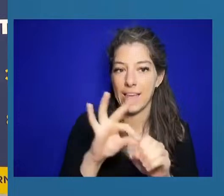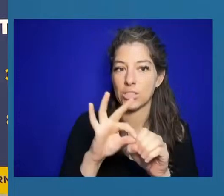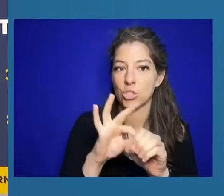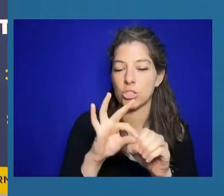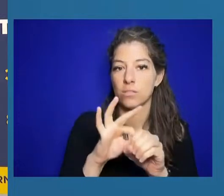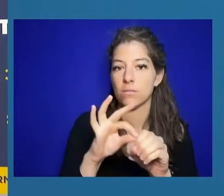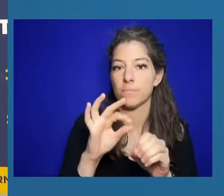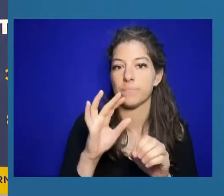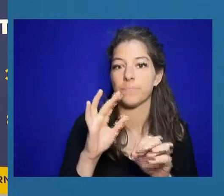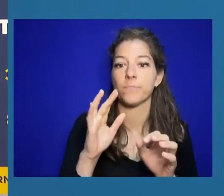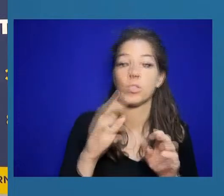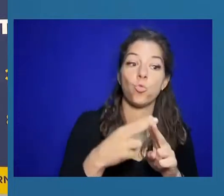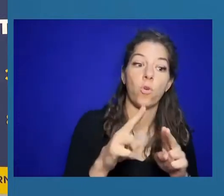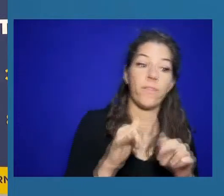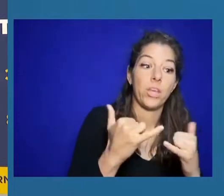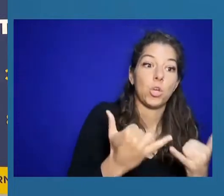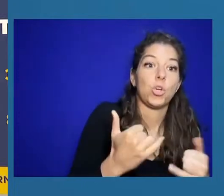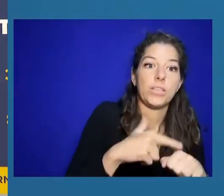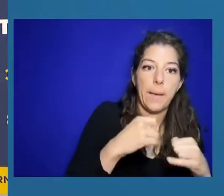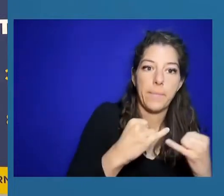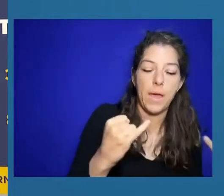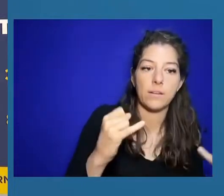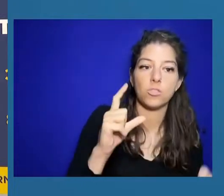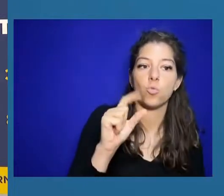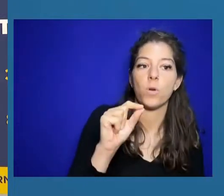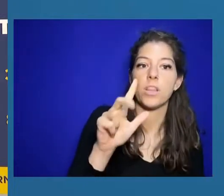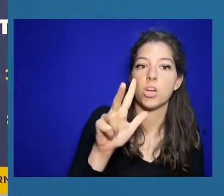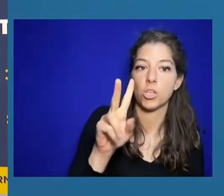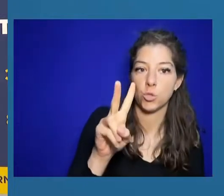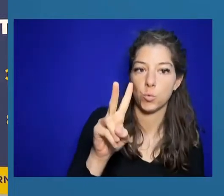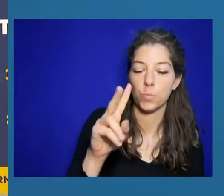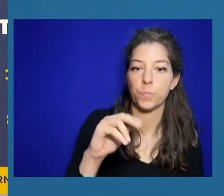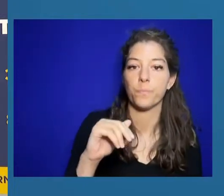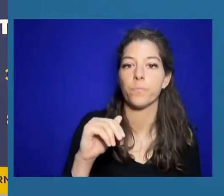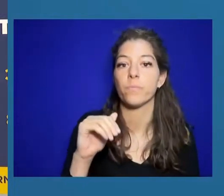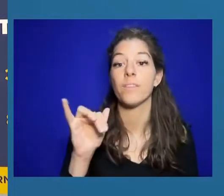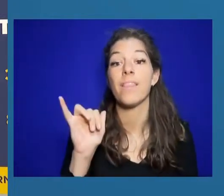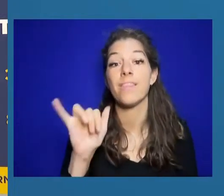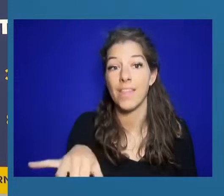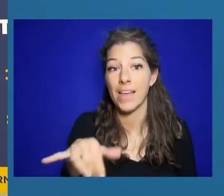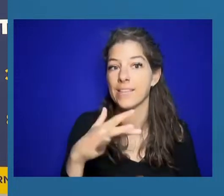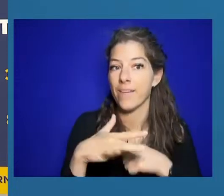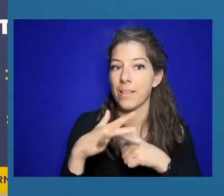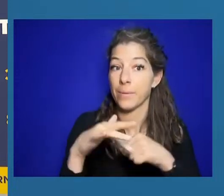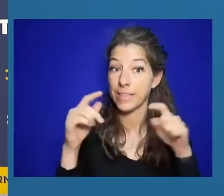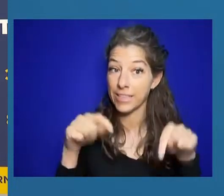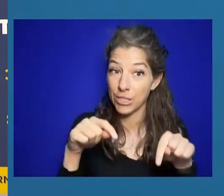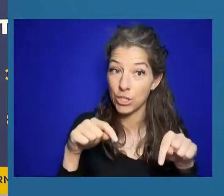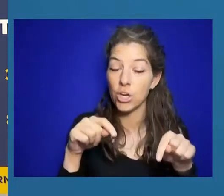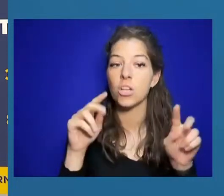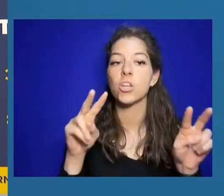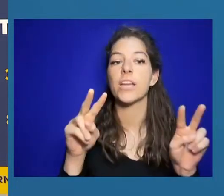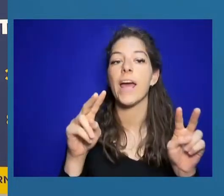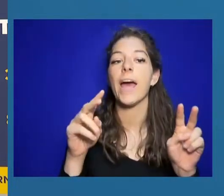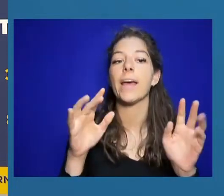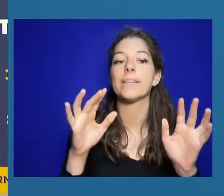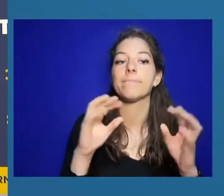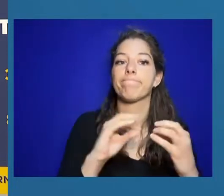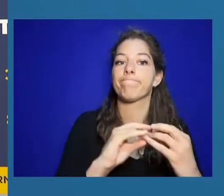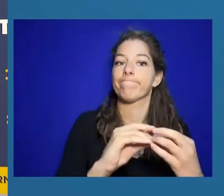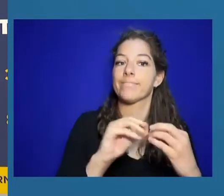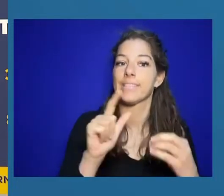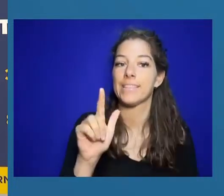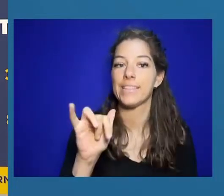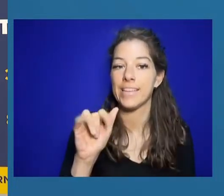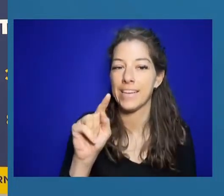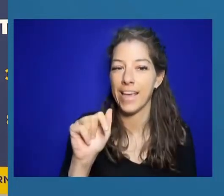the current timeline we're on, which is 2032. So that's what we have available here. Also looking at litigation, but